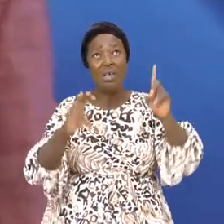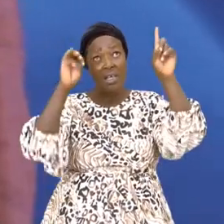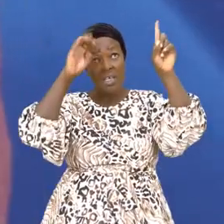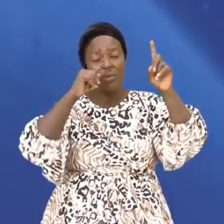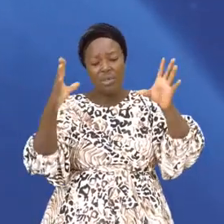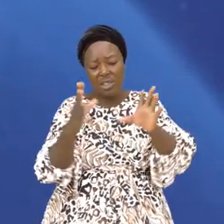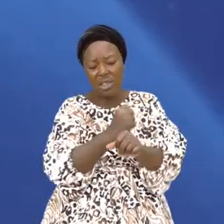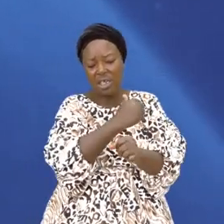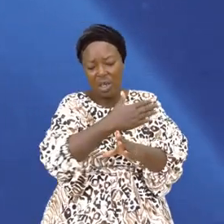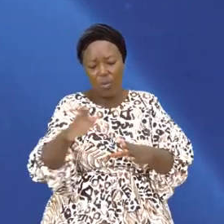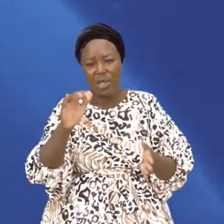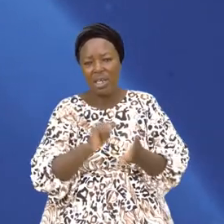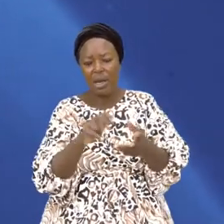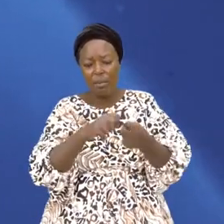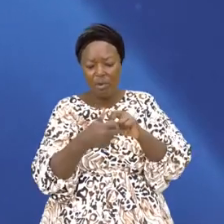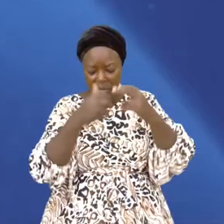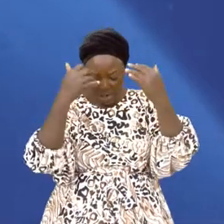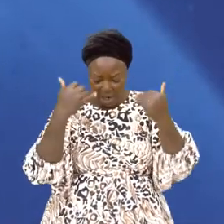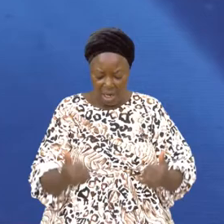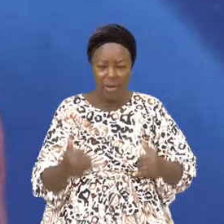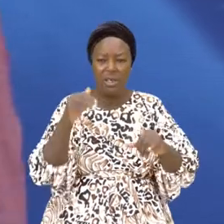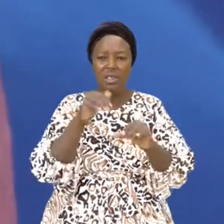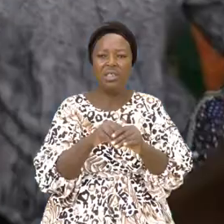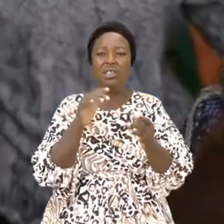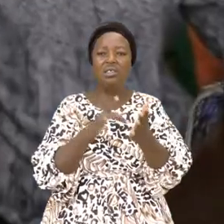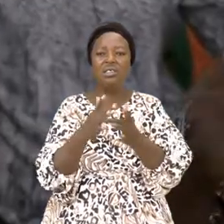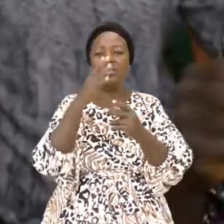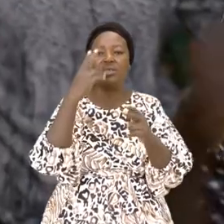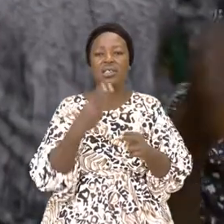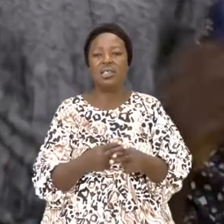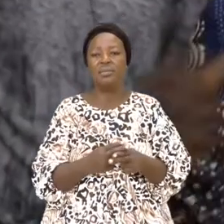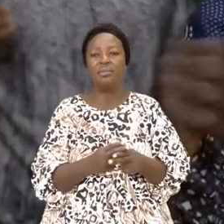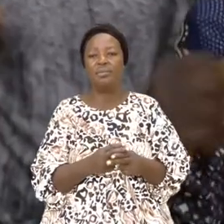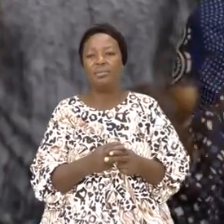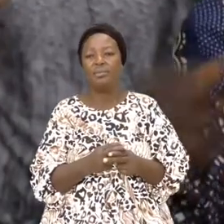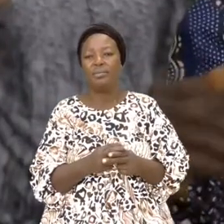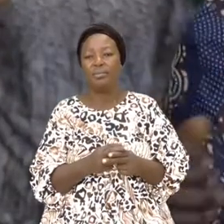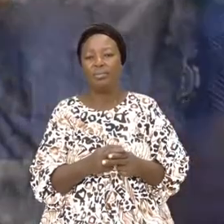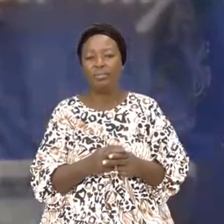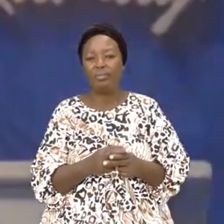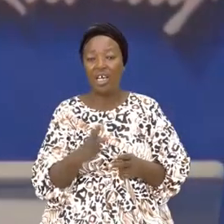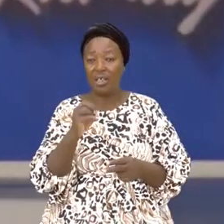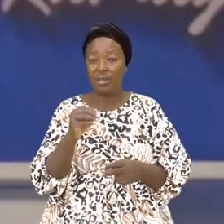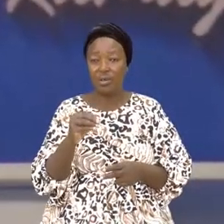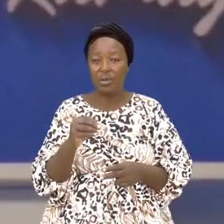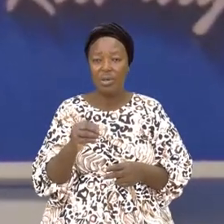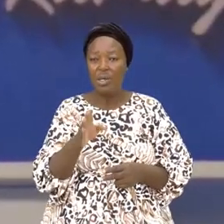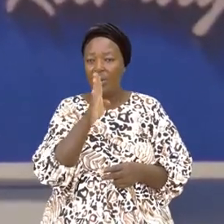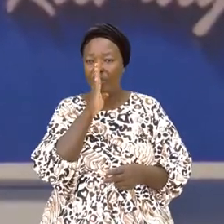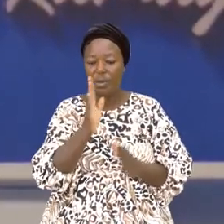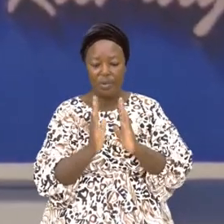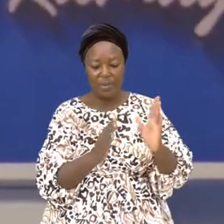roll that challenge away right now in Jesus' name. And so we get ready